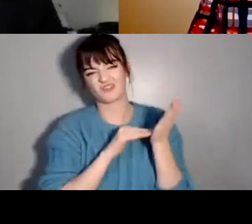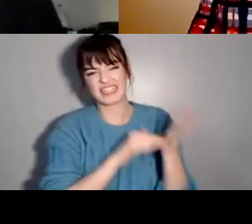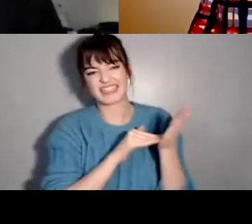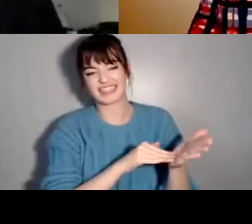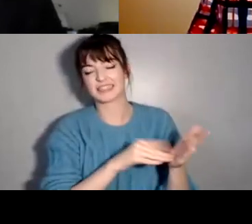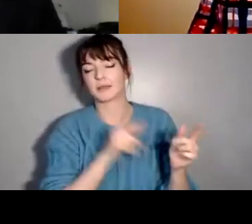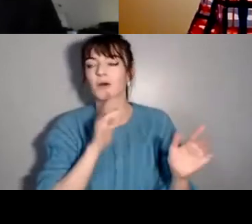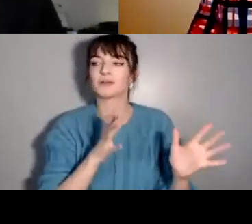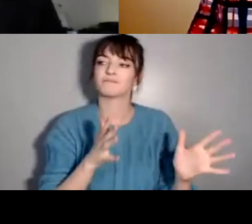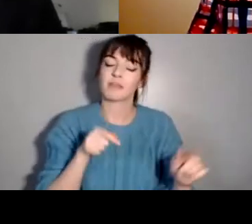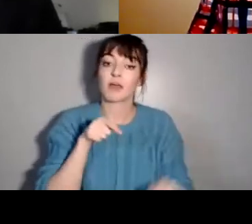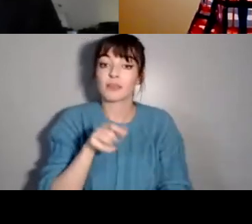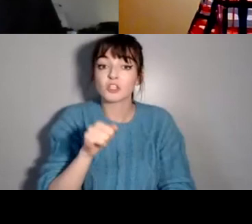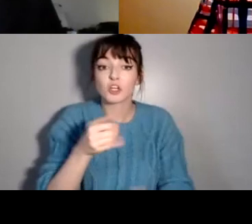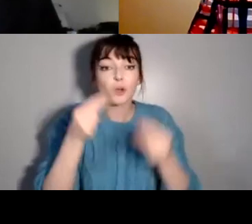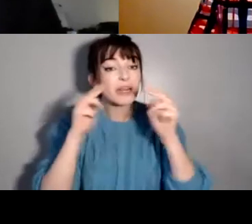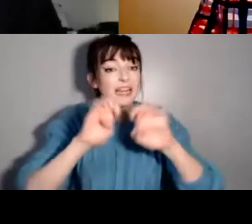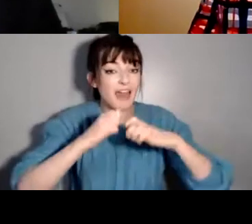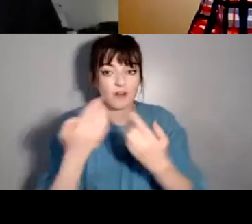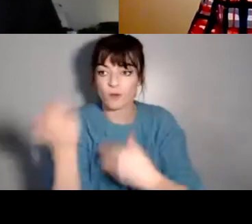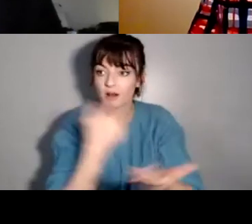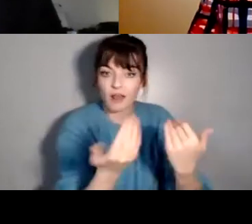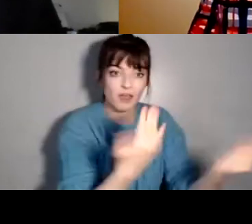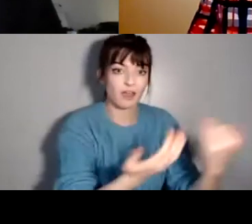is a journey that we need to bring people along. And that's something that